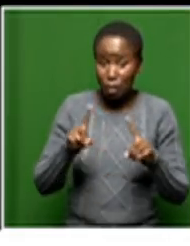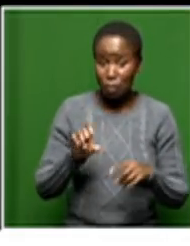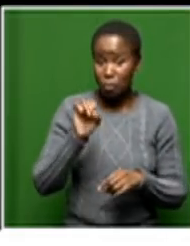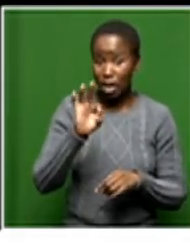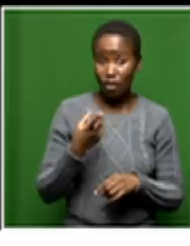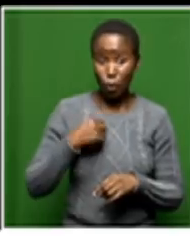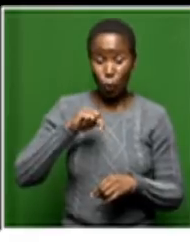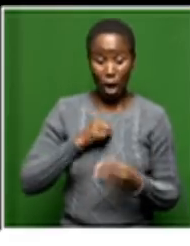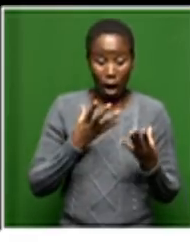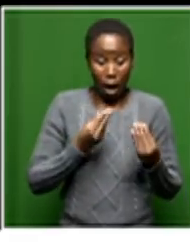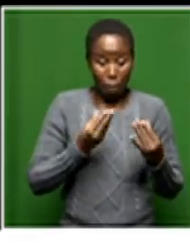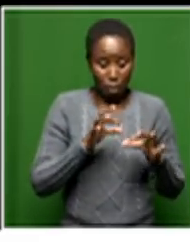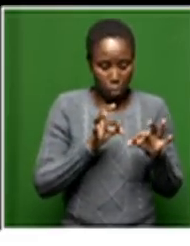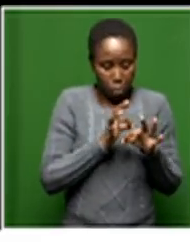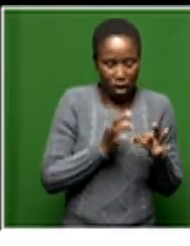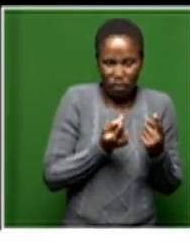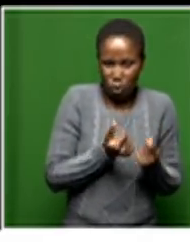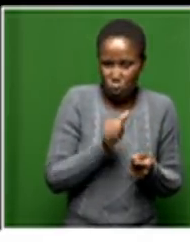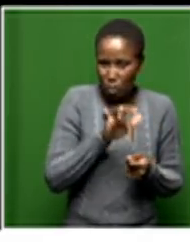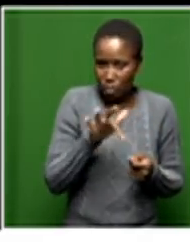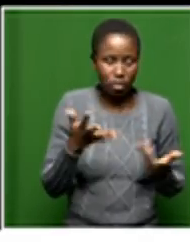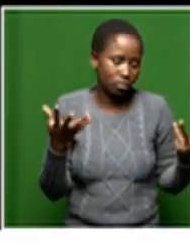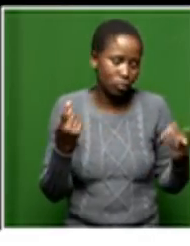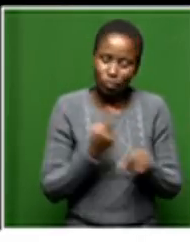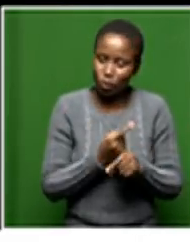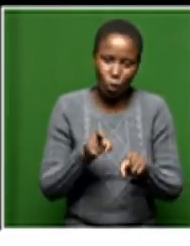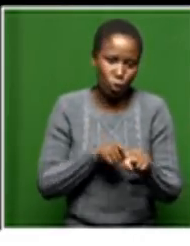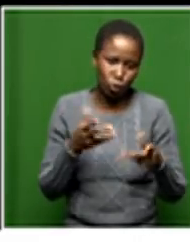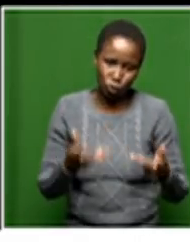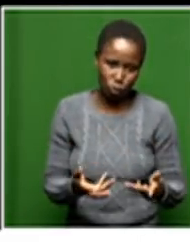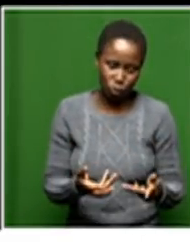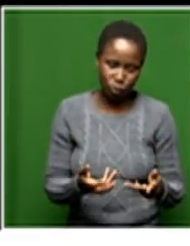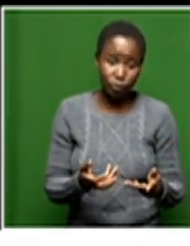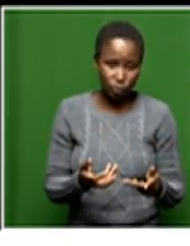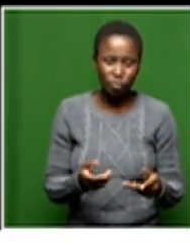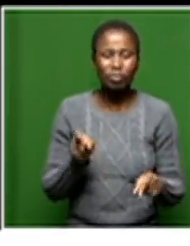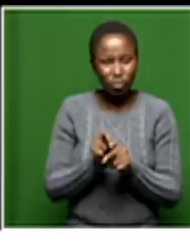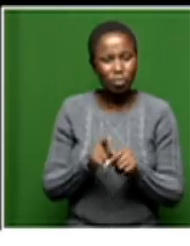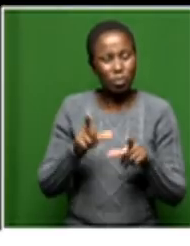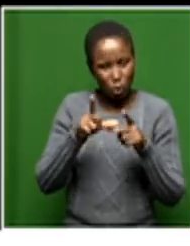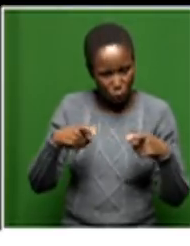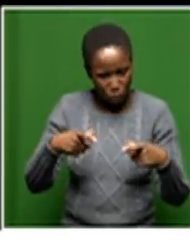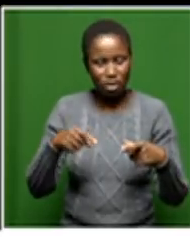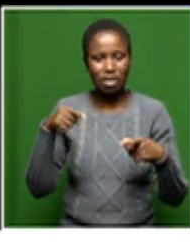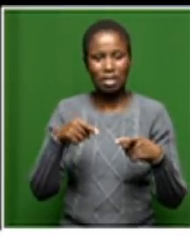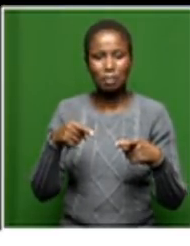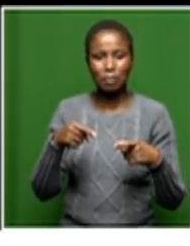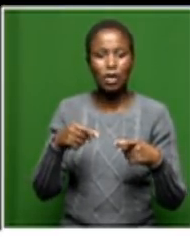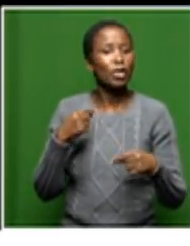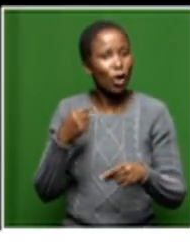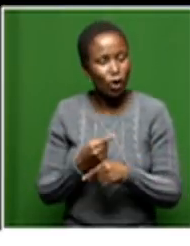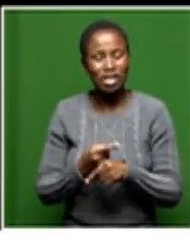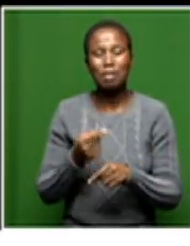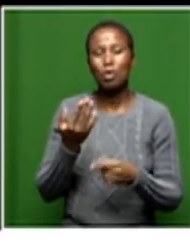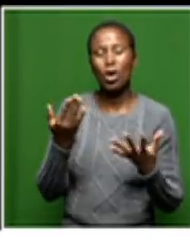a necessary number, you'll be, even in the committees, the representation in committees, they always have larger numbers. Yeah, the ad